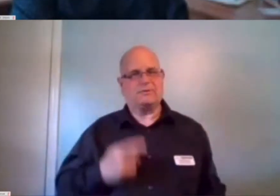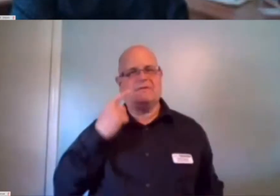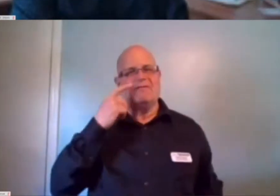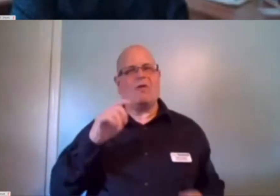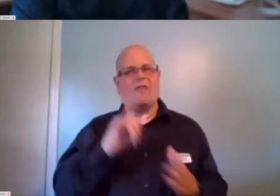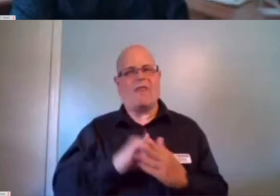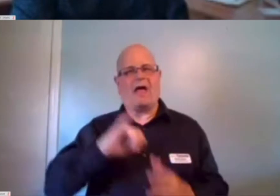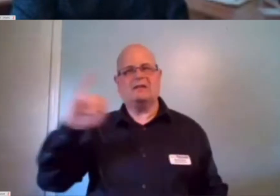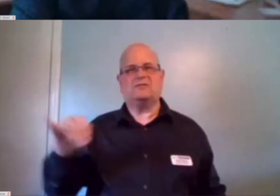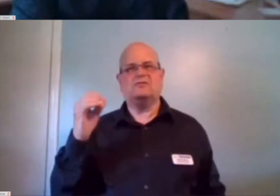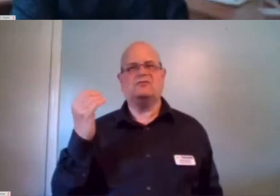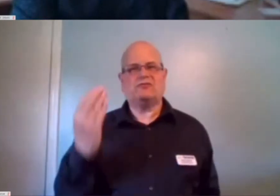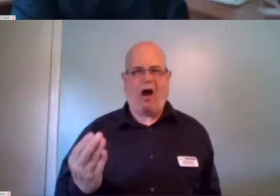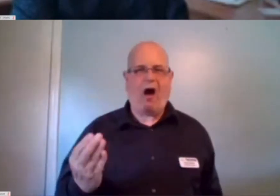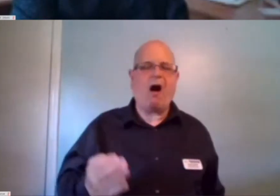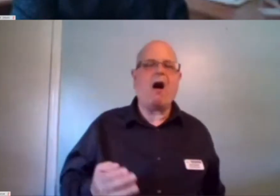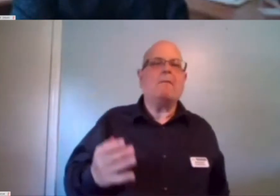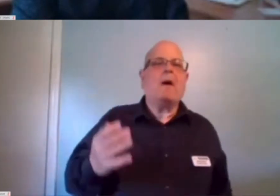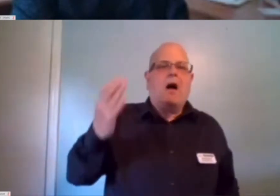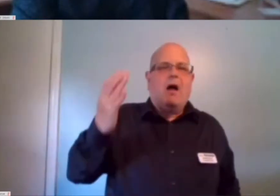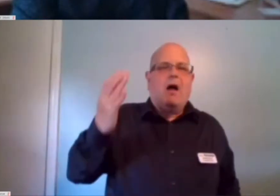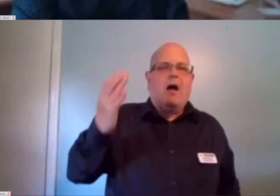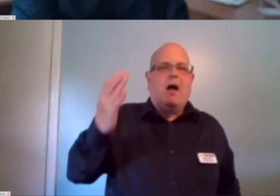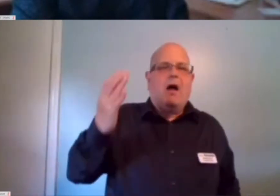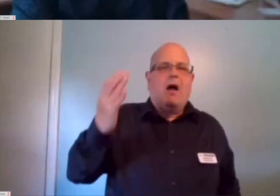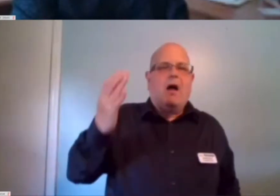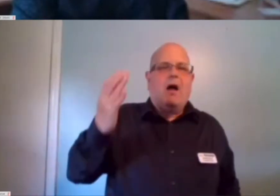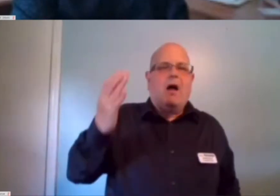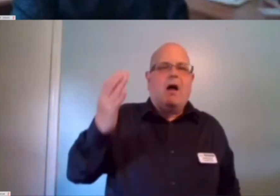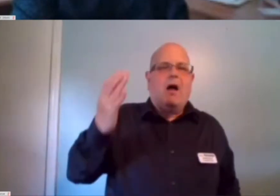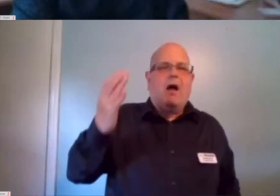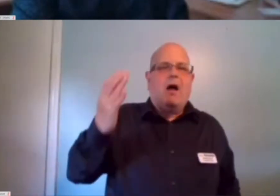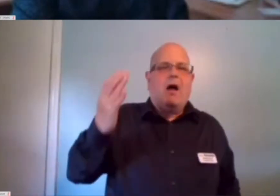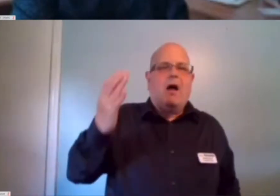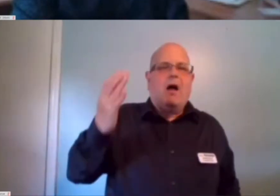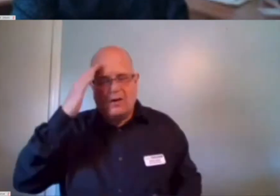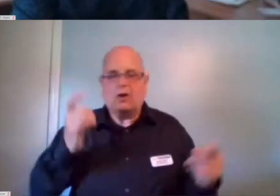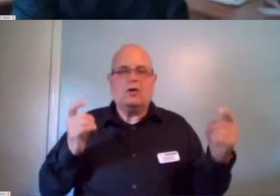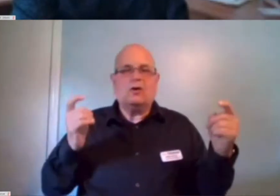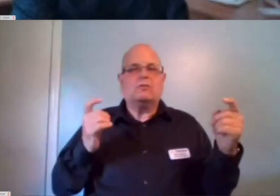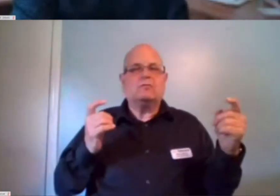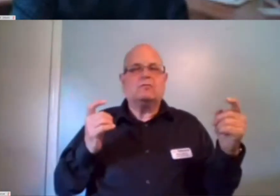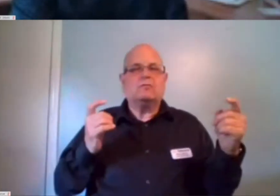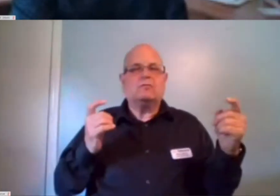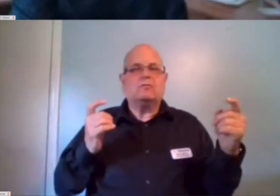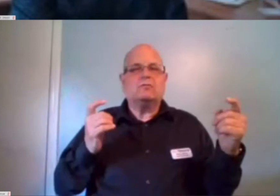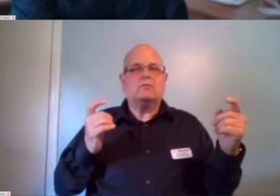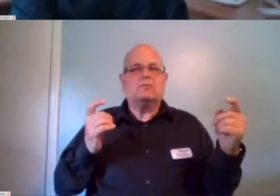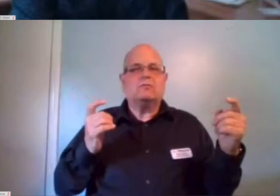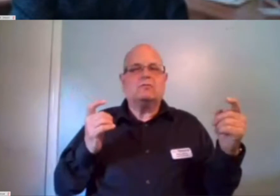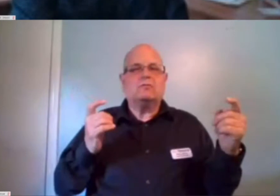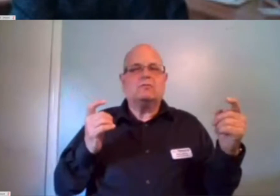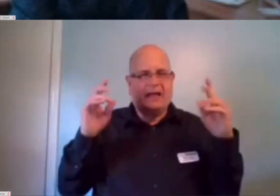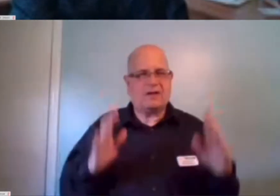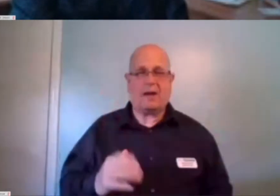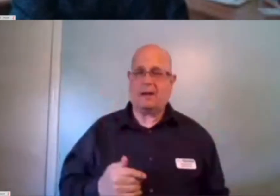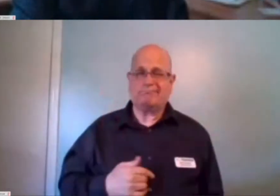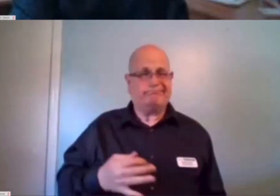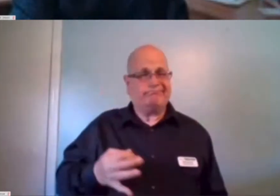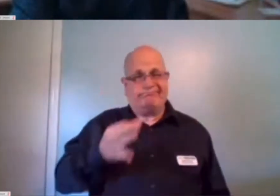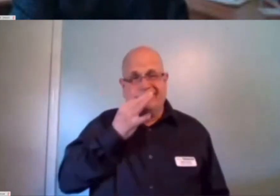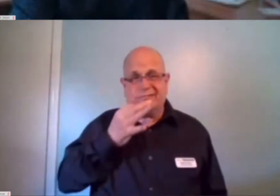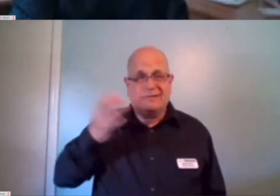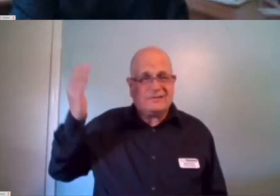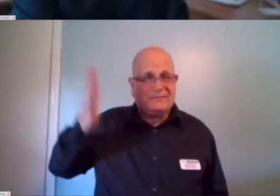job. I know what it is I'm doing. I know all about outreach. I know about training. I know about education. I'm a great speaker, and I'm a